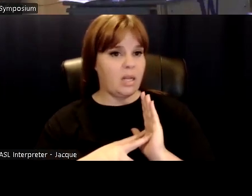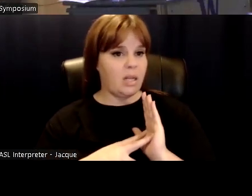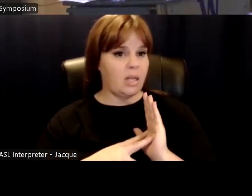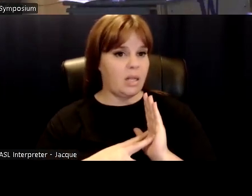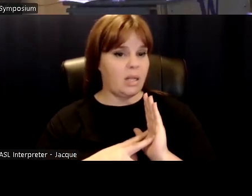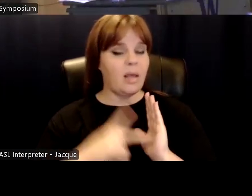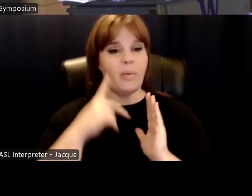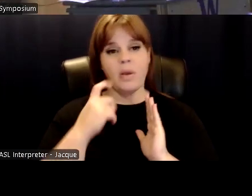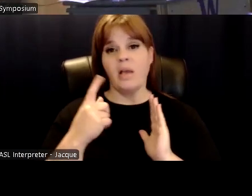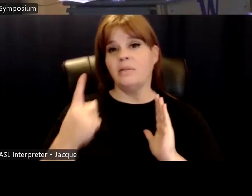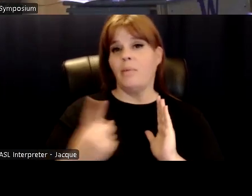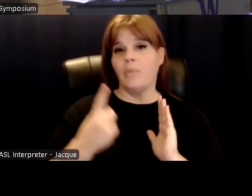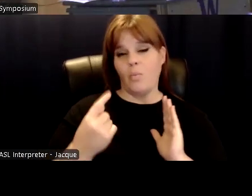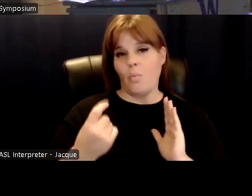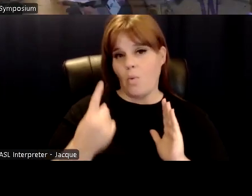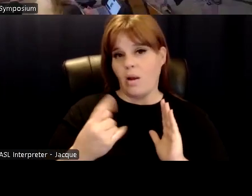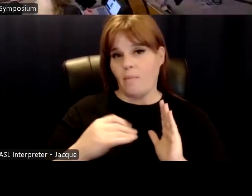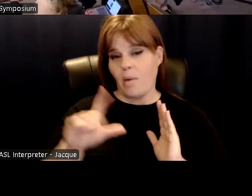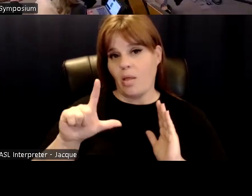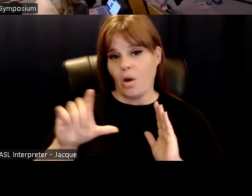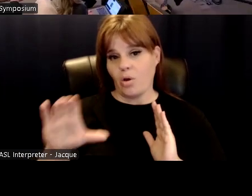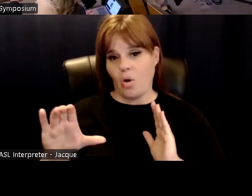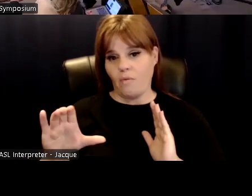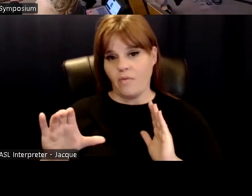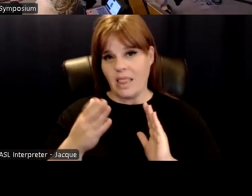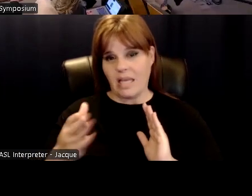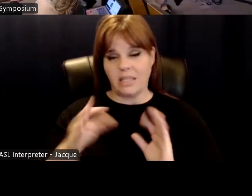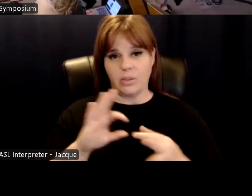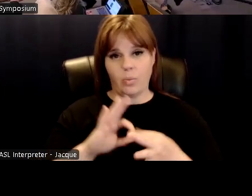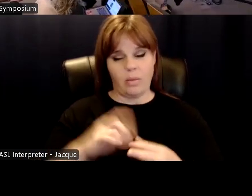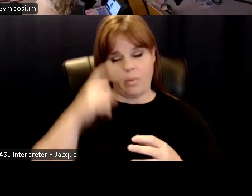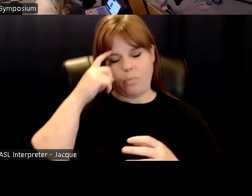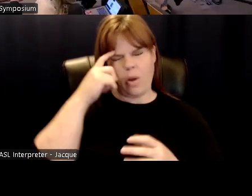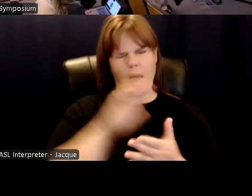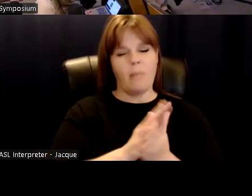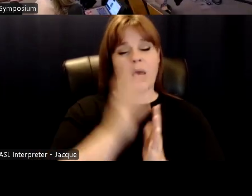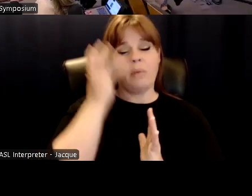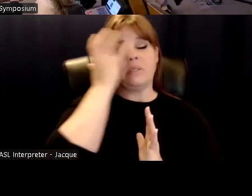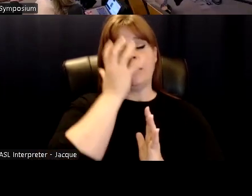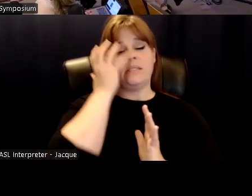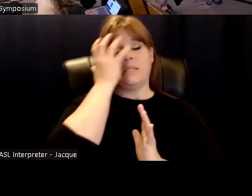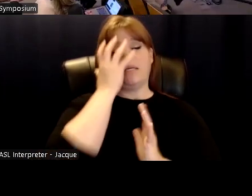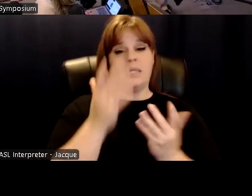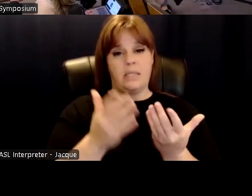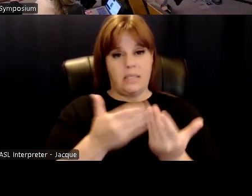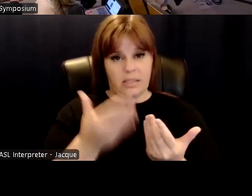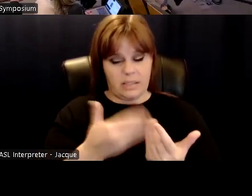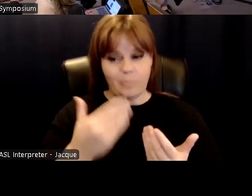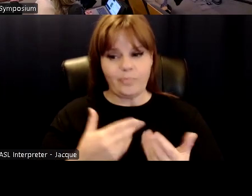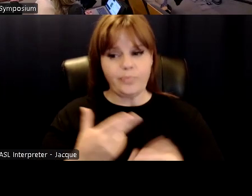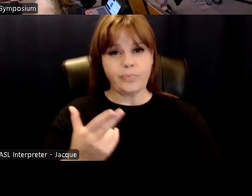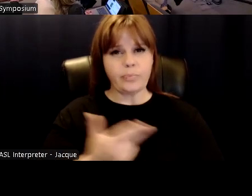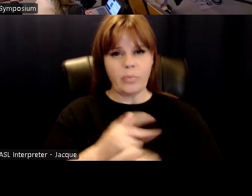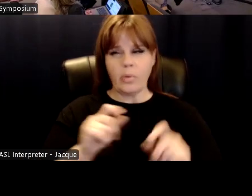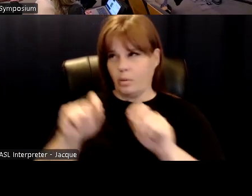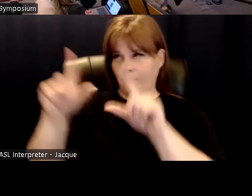one of my long COVID things with my brain, I get dizzy really easily, and using screens